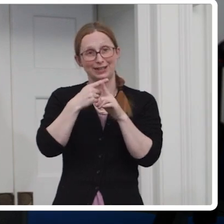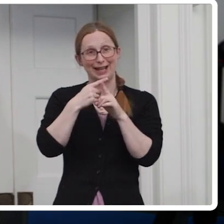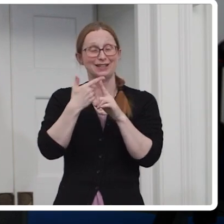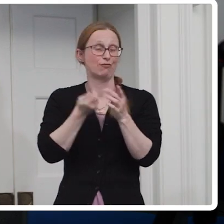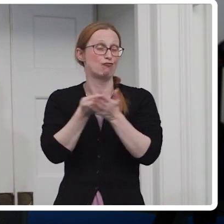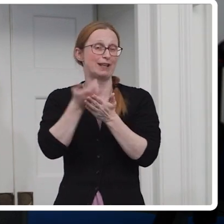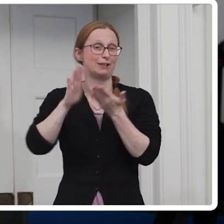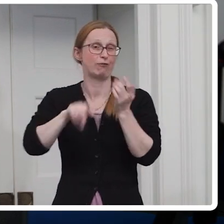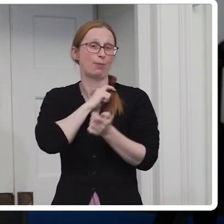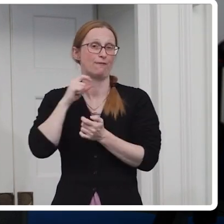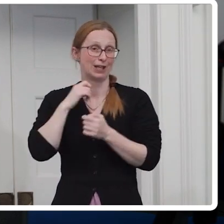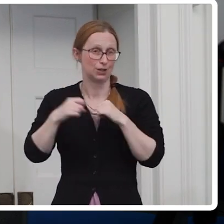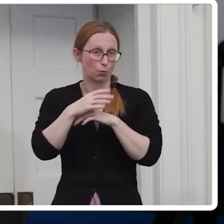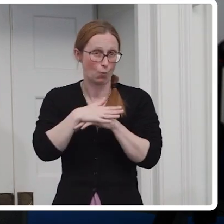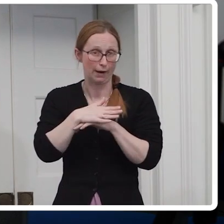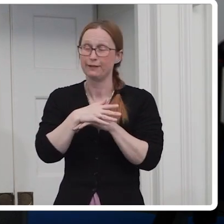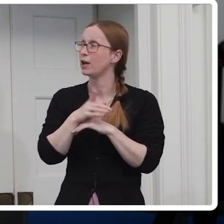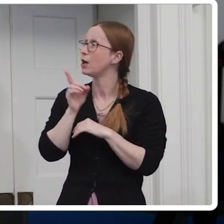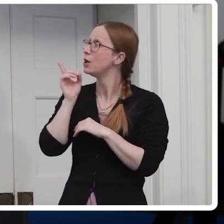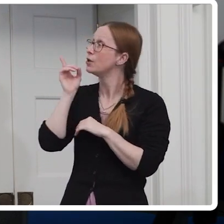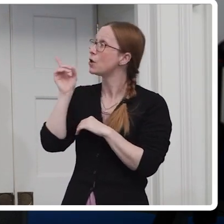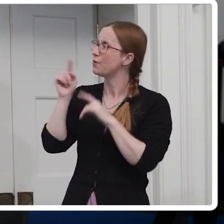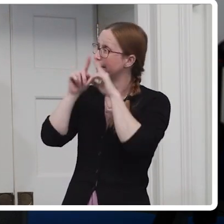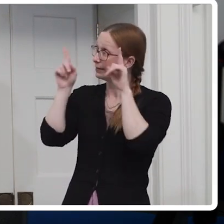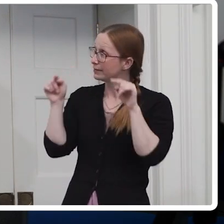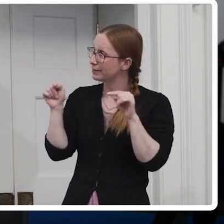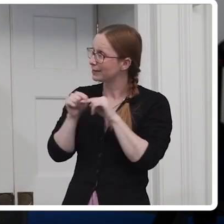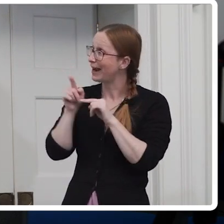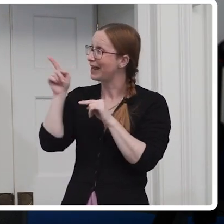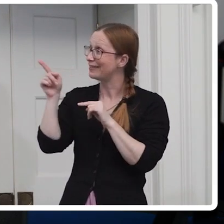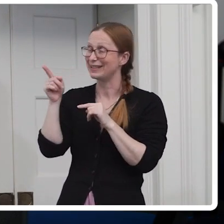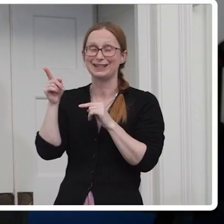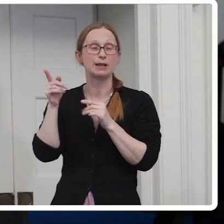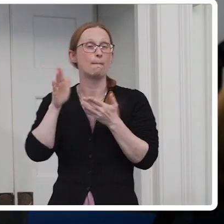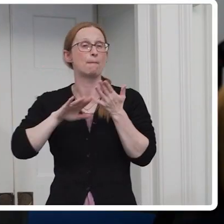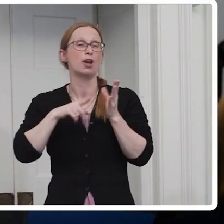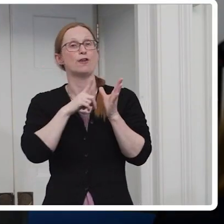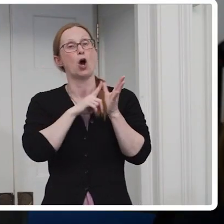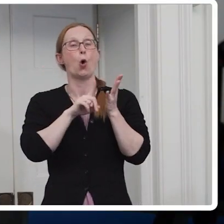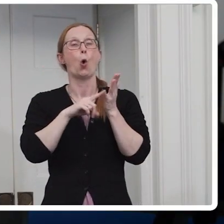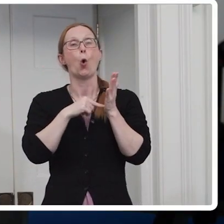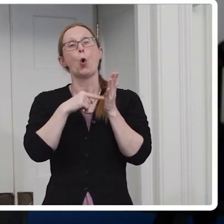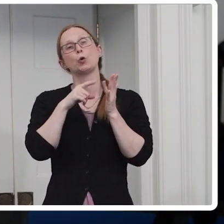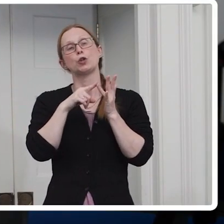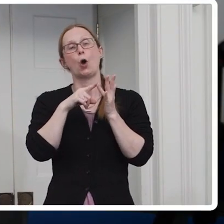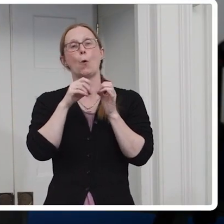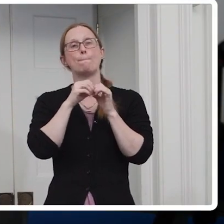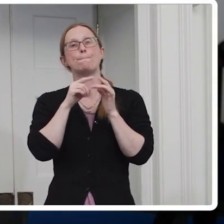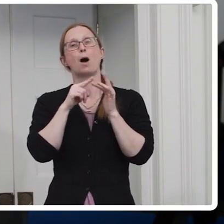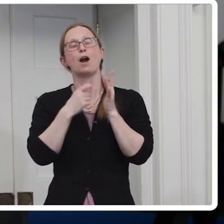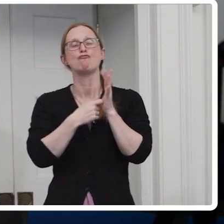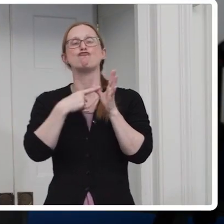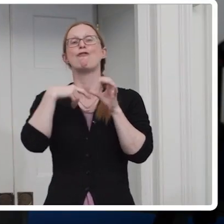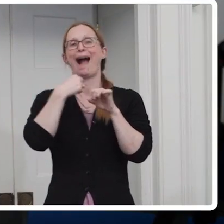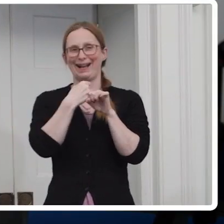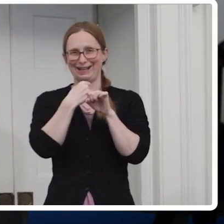rented from a vicar's wife. And this scene, which is part of Allen's autobiography, her kind of play on